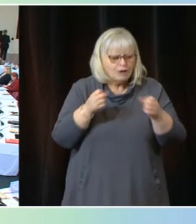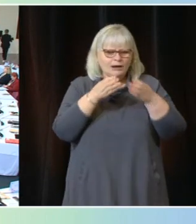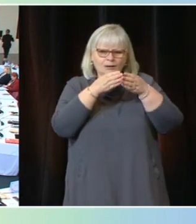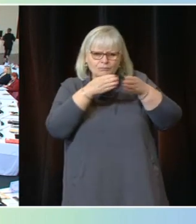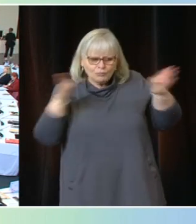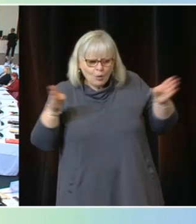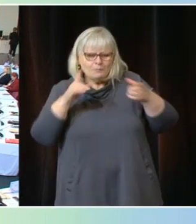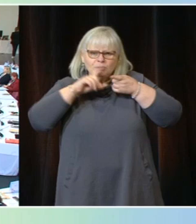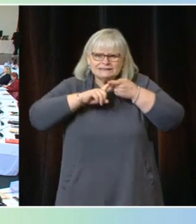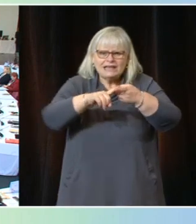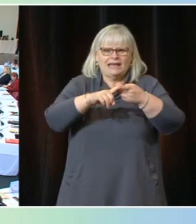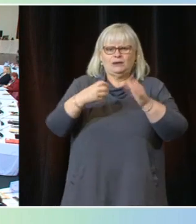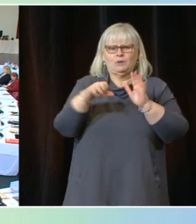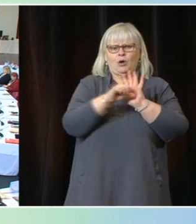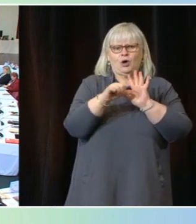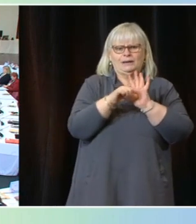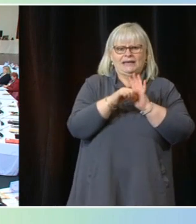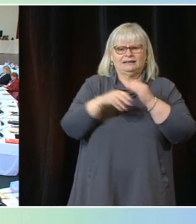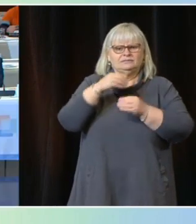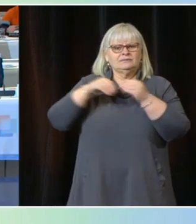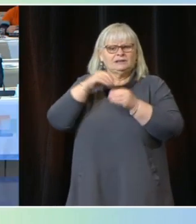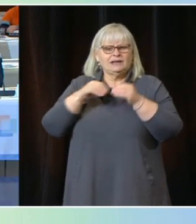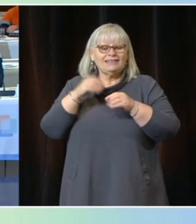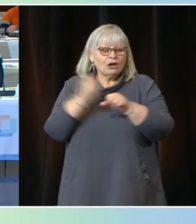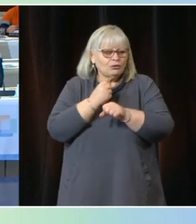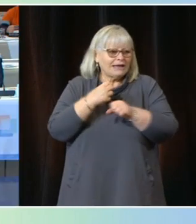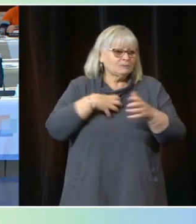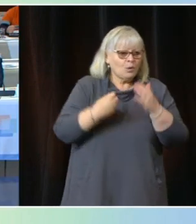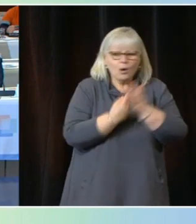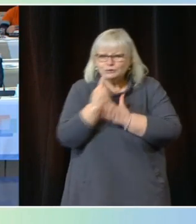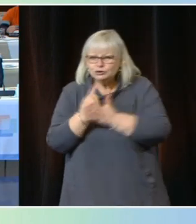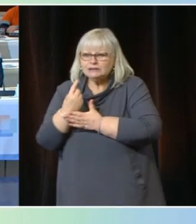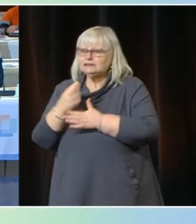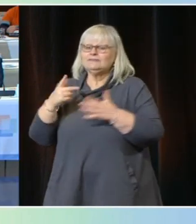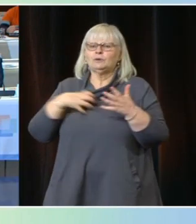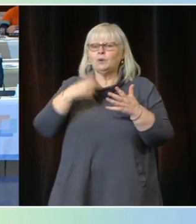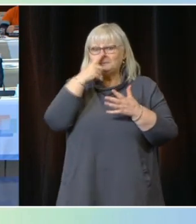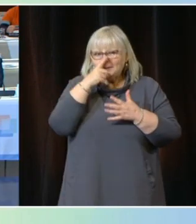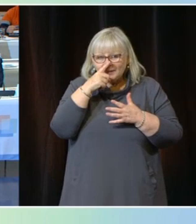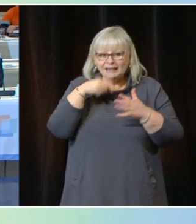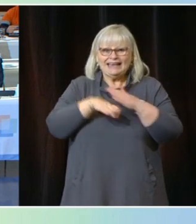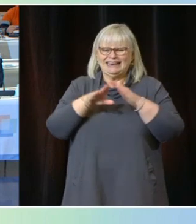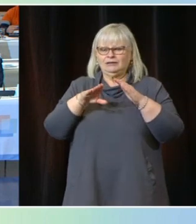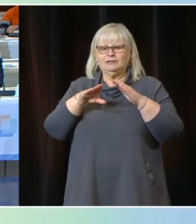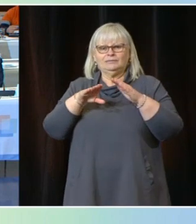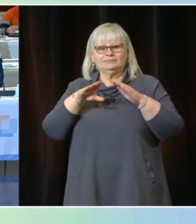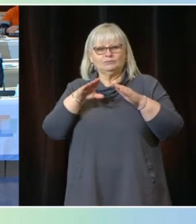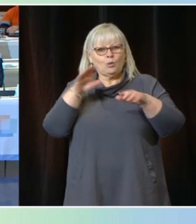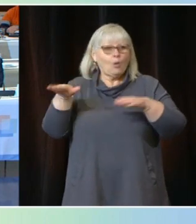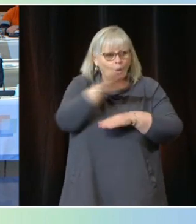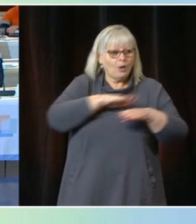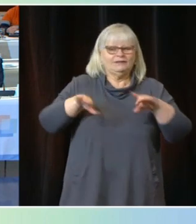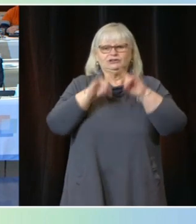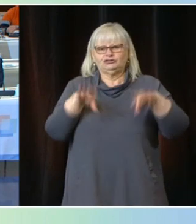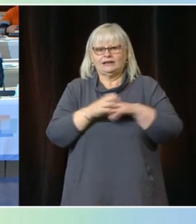more sustainable economy that creates more opportunities for more people in more corners of our country